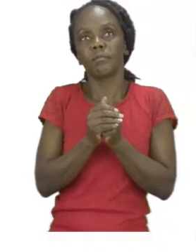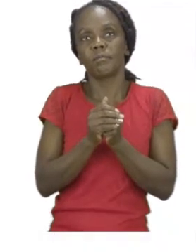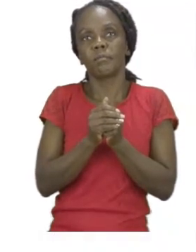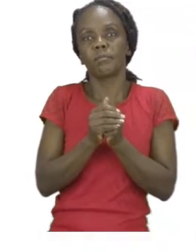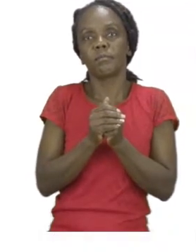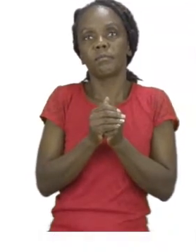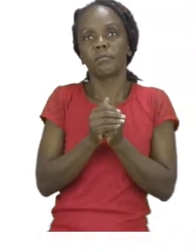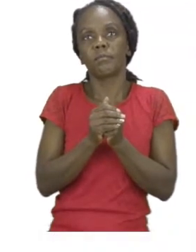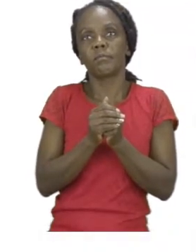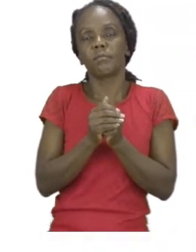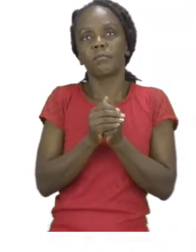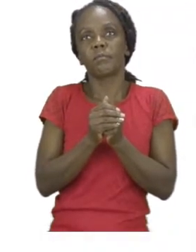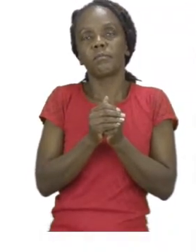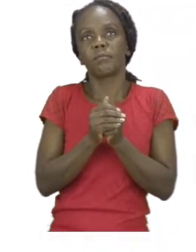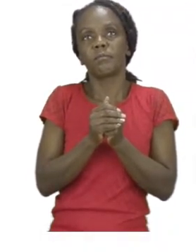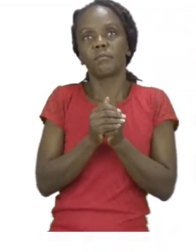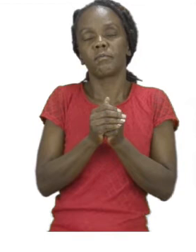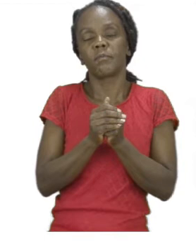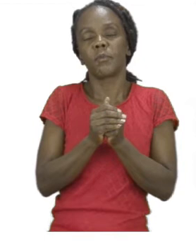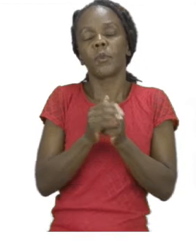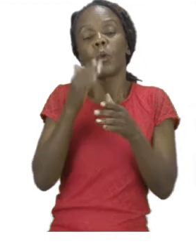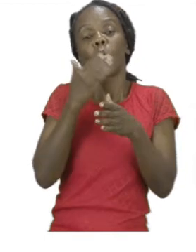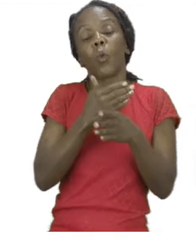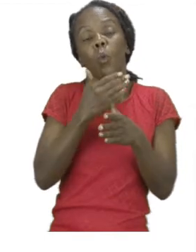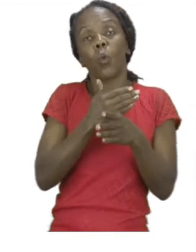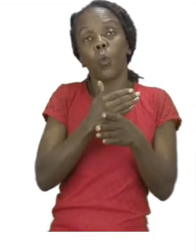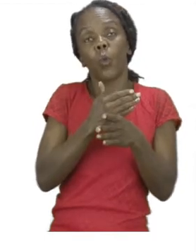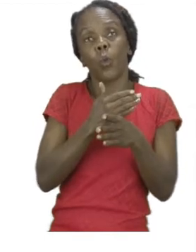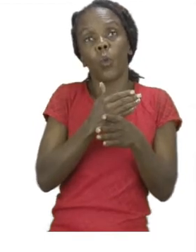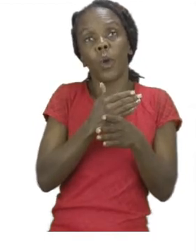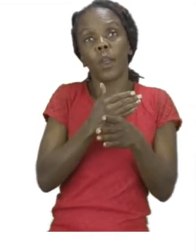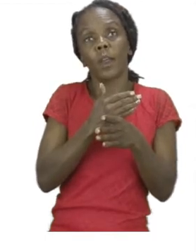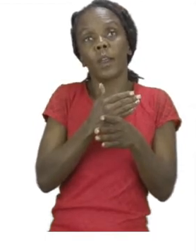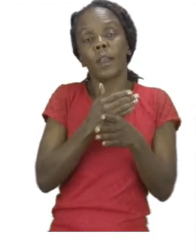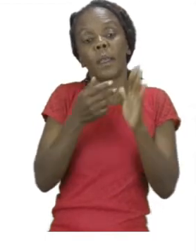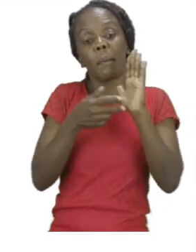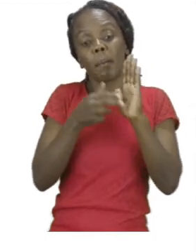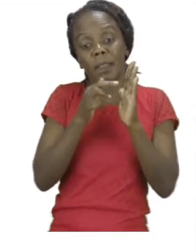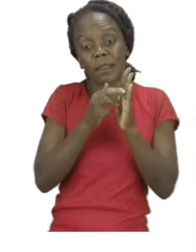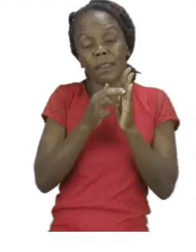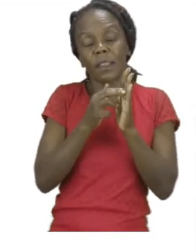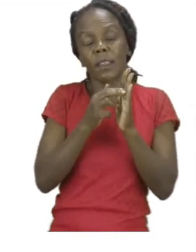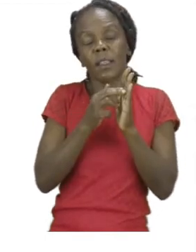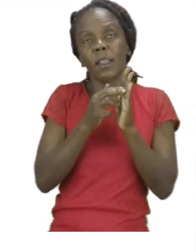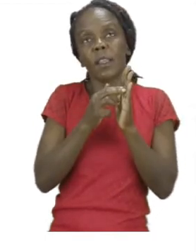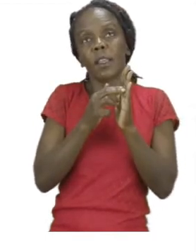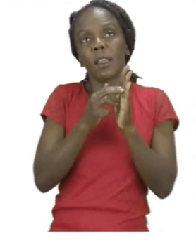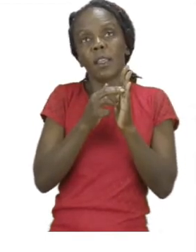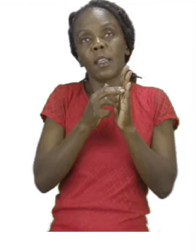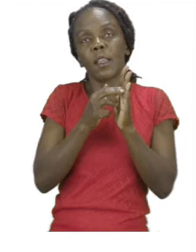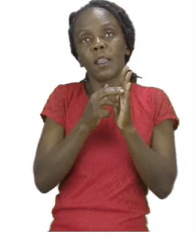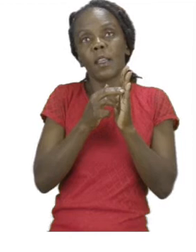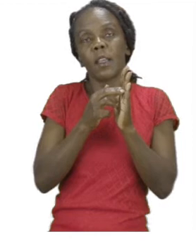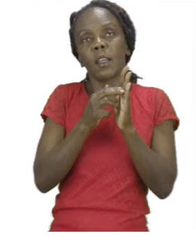word chores means a special job to do at home. We have the first